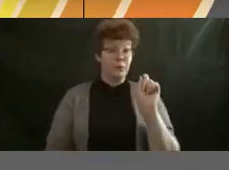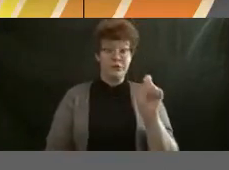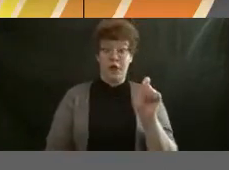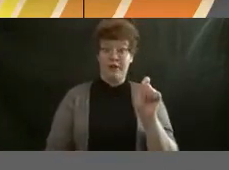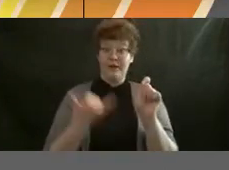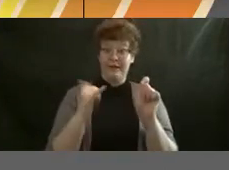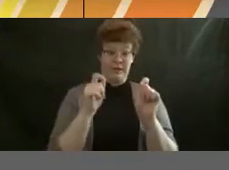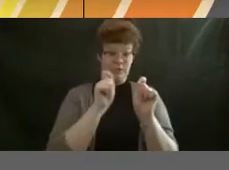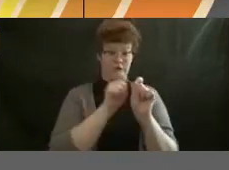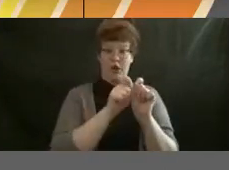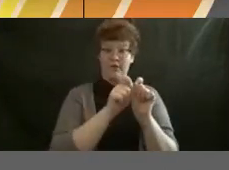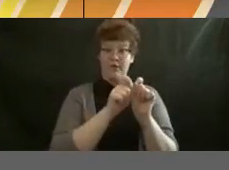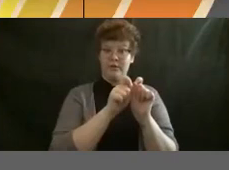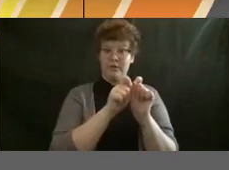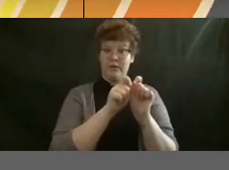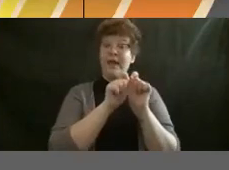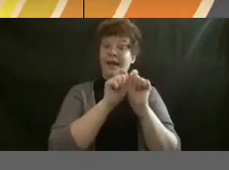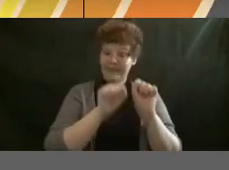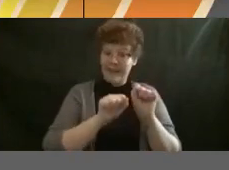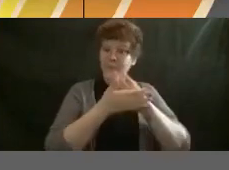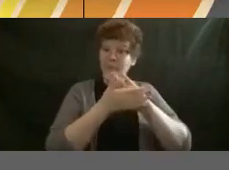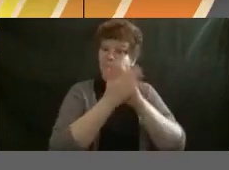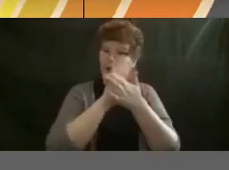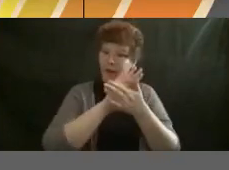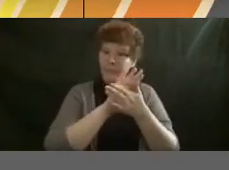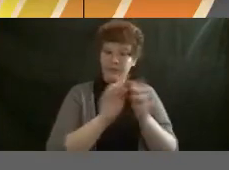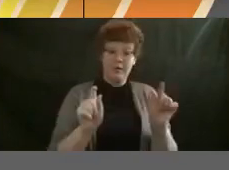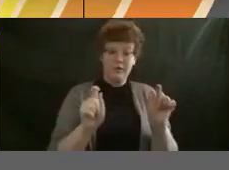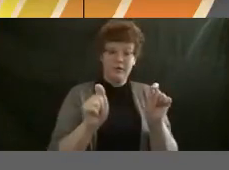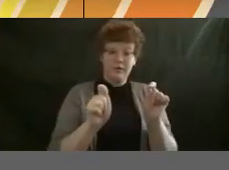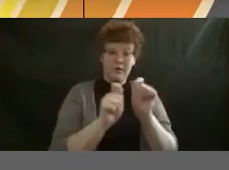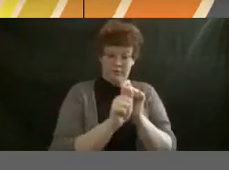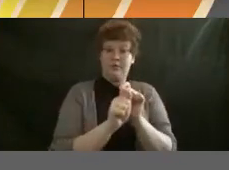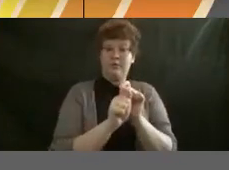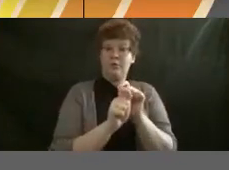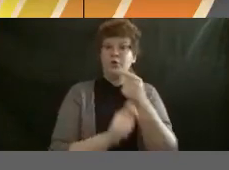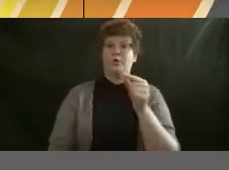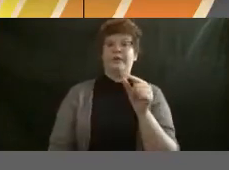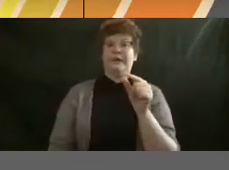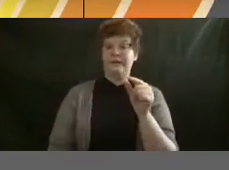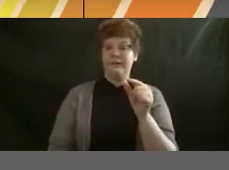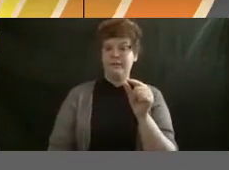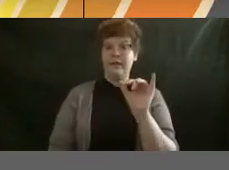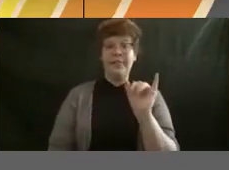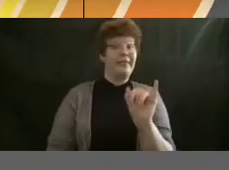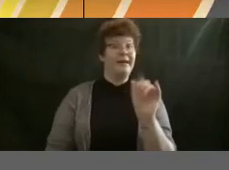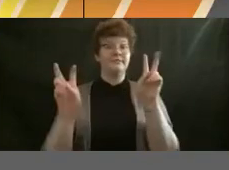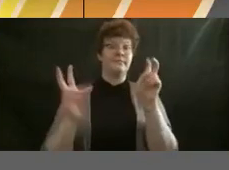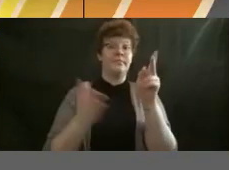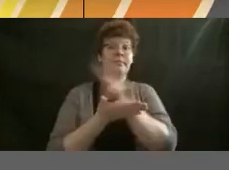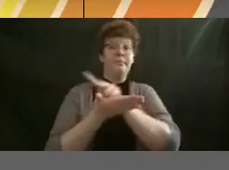dot would determine the kind of green that I saw. And that's a pure green. If I wanted it slightly darker or muted, then I would